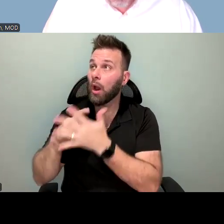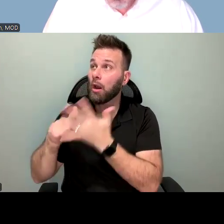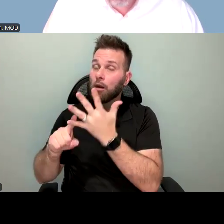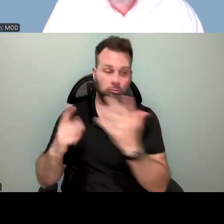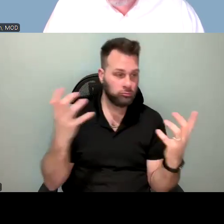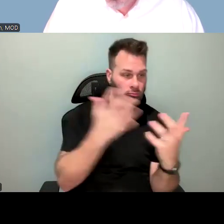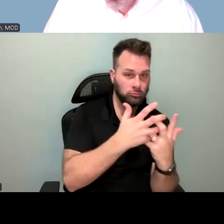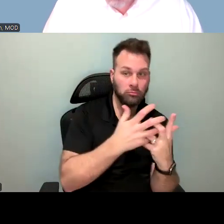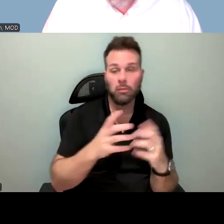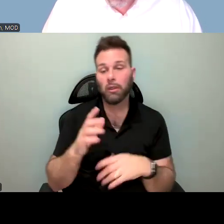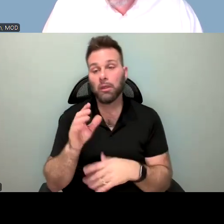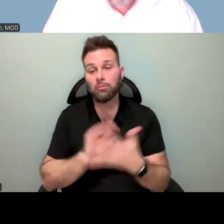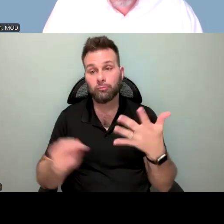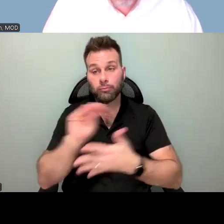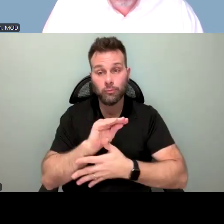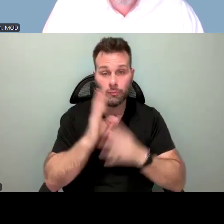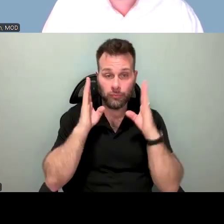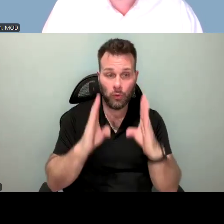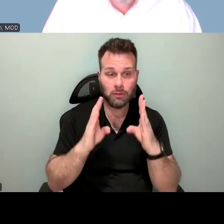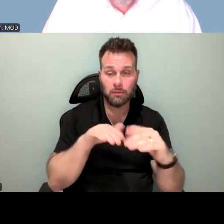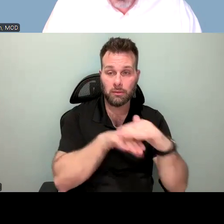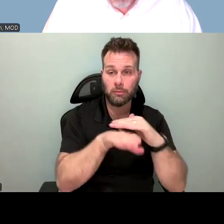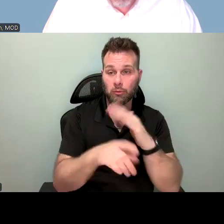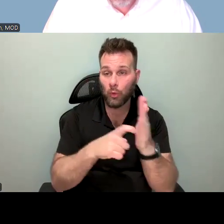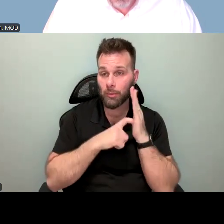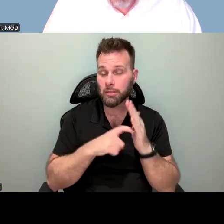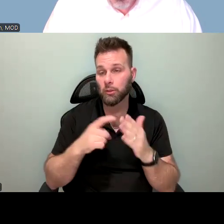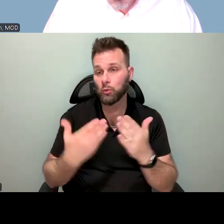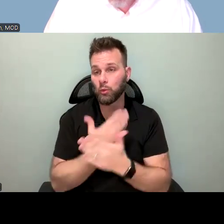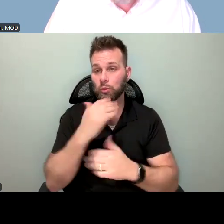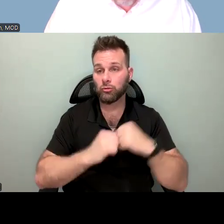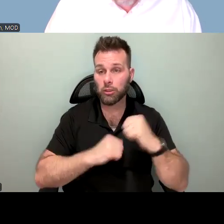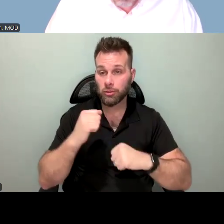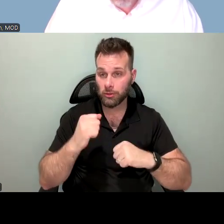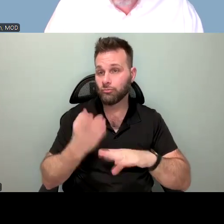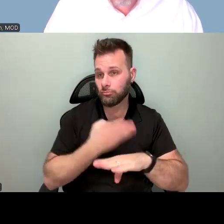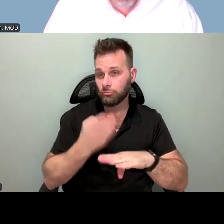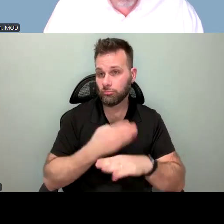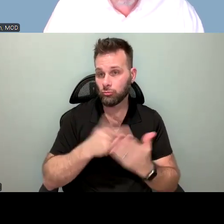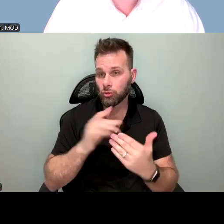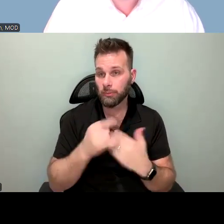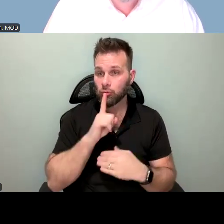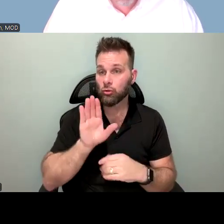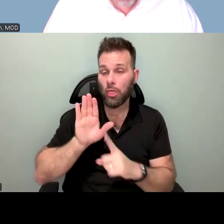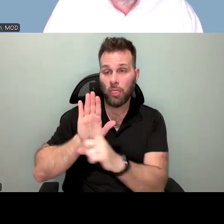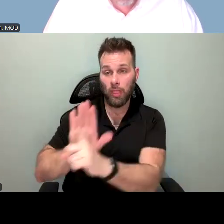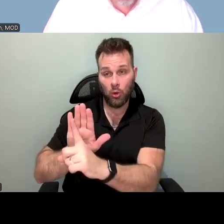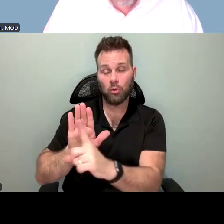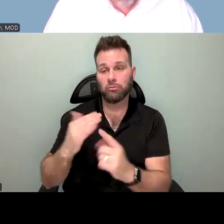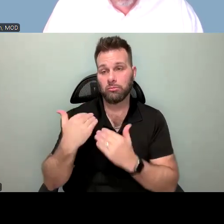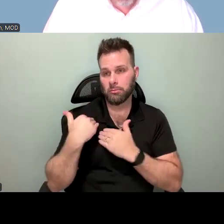primary enforcers of accessibility requirements in new construction and renovation projects, making their role crucial in creating accessible